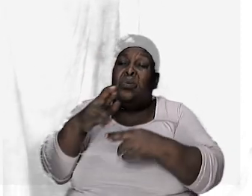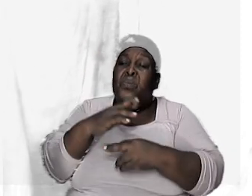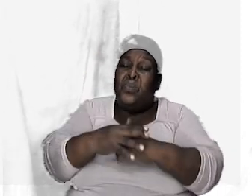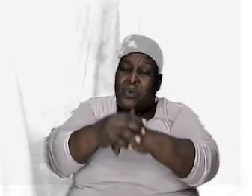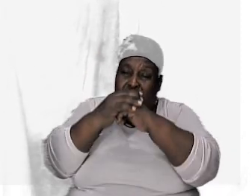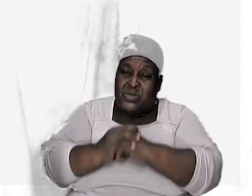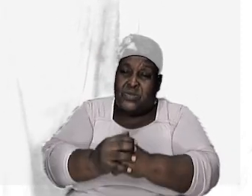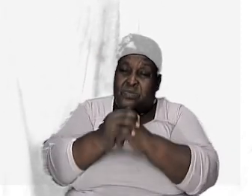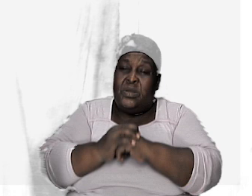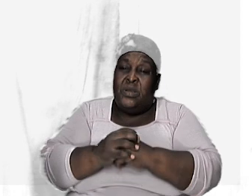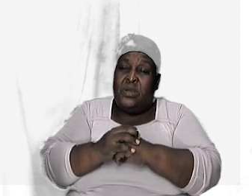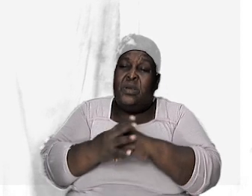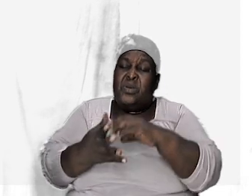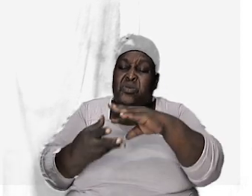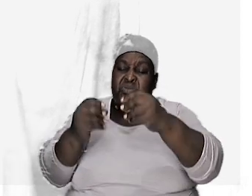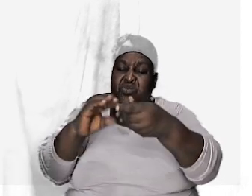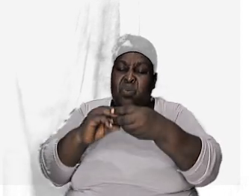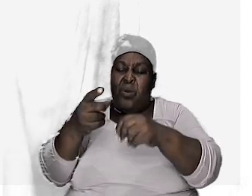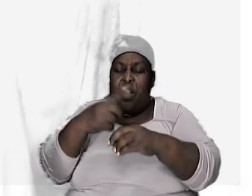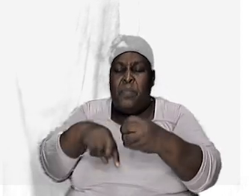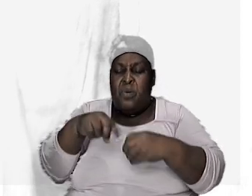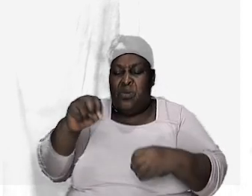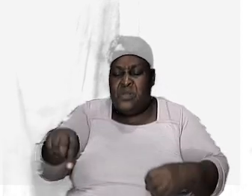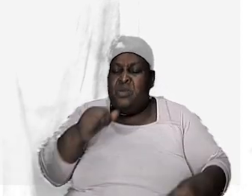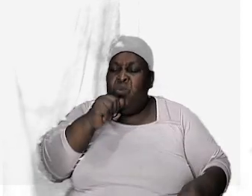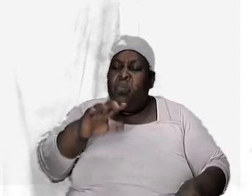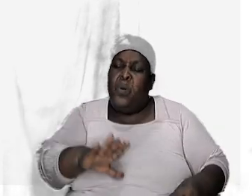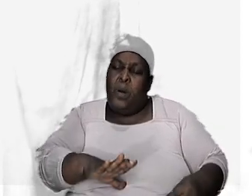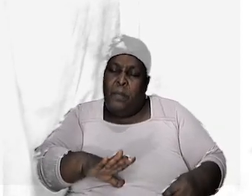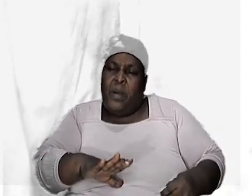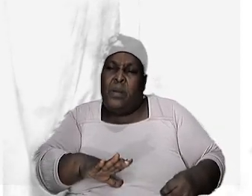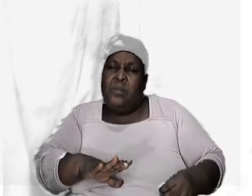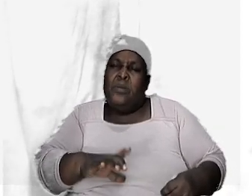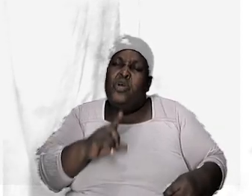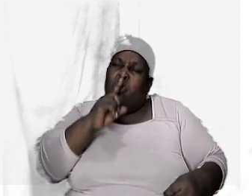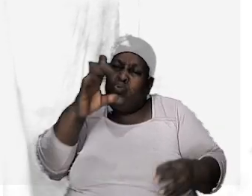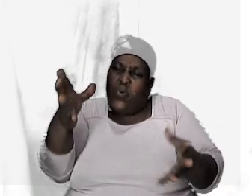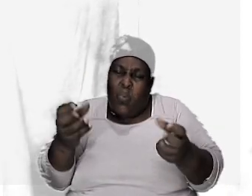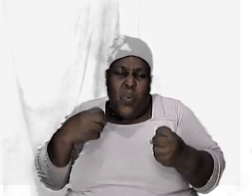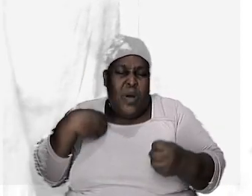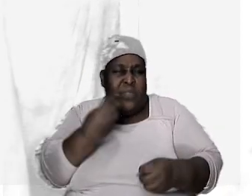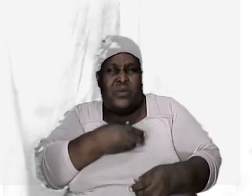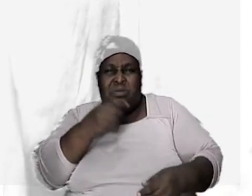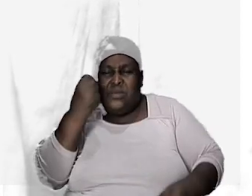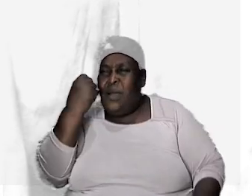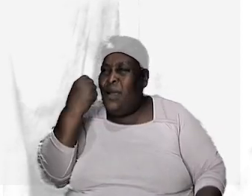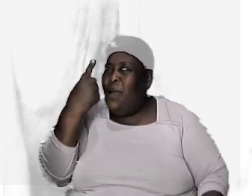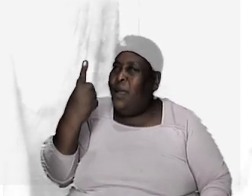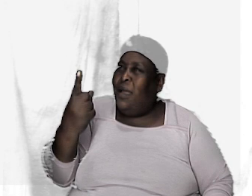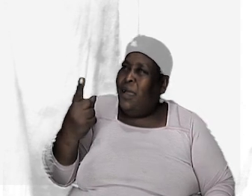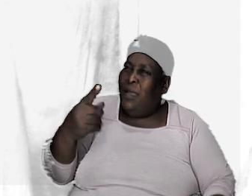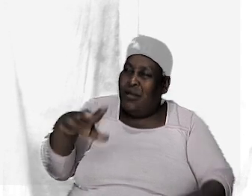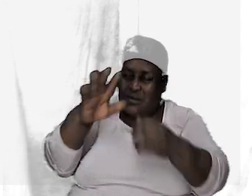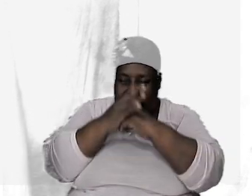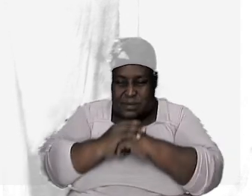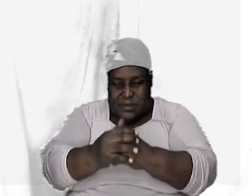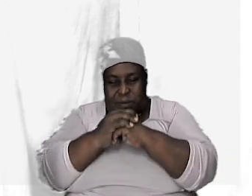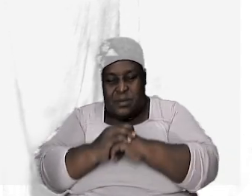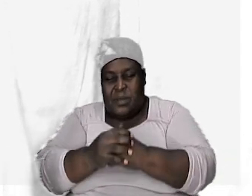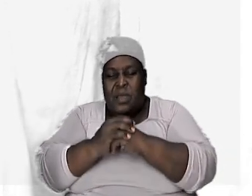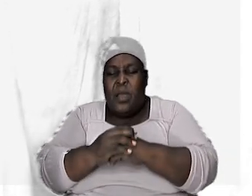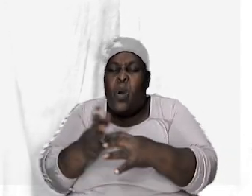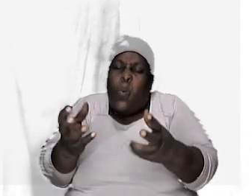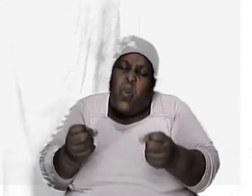woman and story about this woman. But there's some truth that I want us to understand as it relates to the whole subject of worship, because we want to